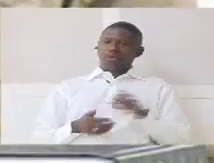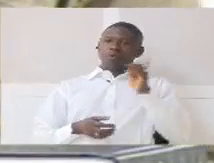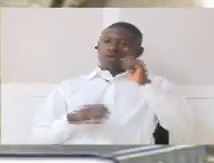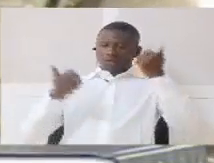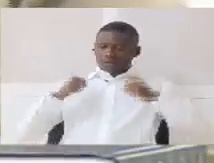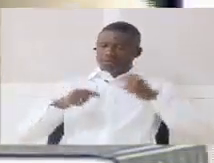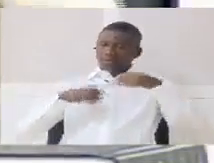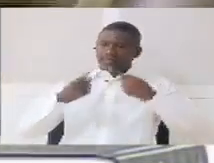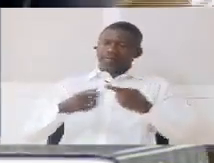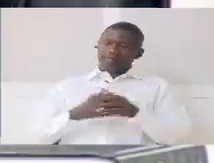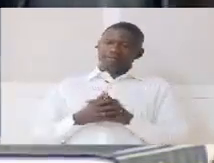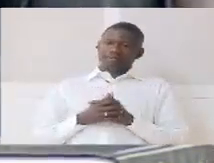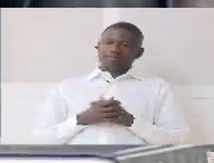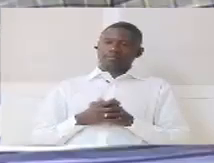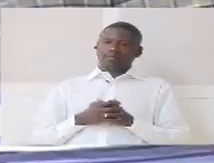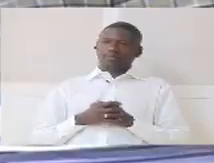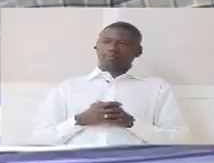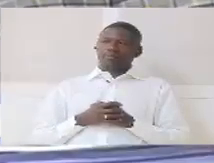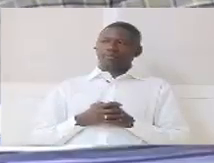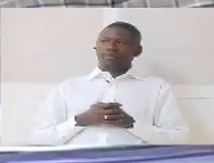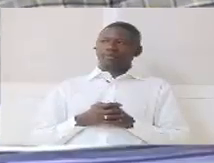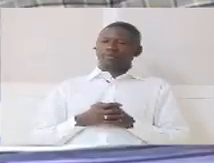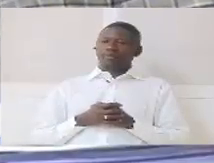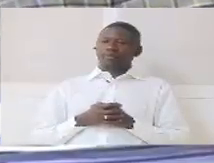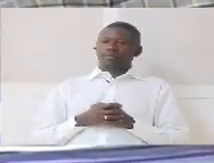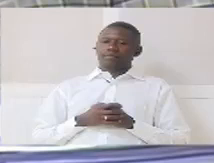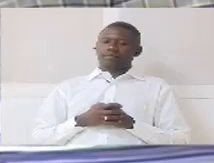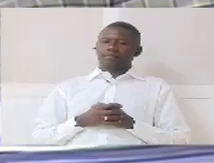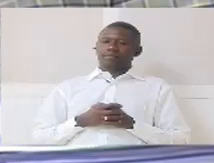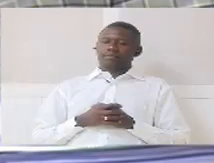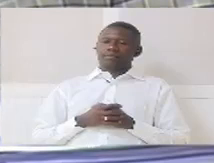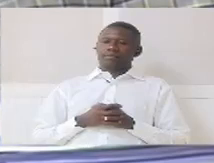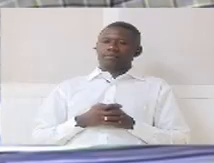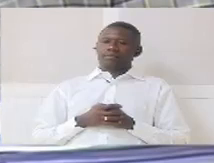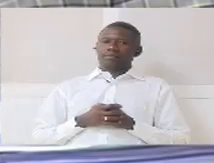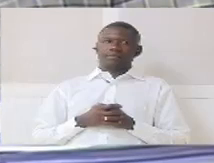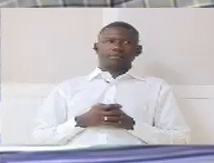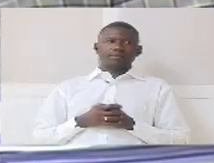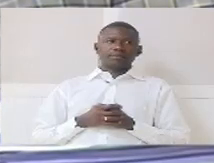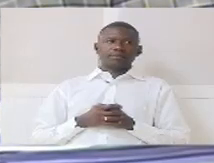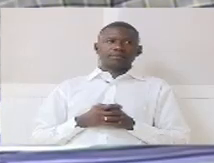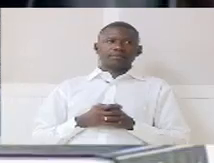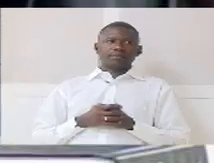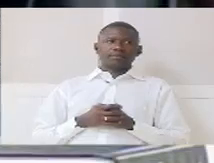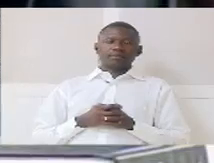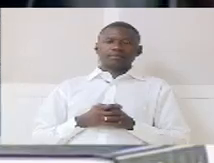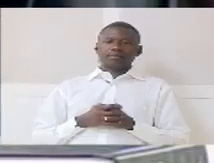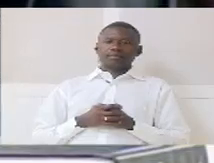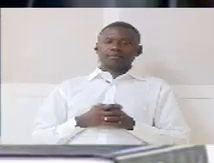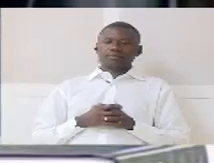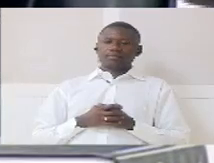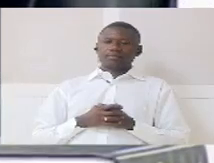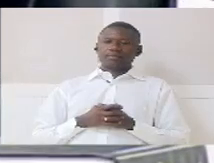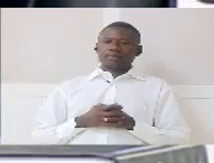titala sani. Afterwards, he said to me, since you said that you are not going, can you? Tell us, give us